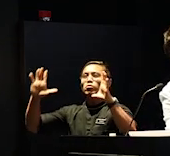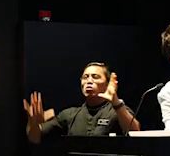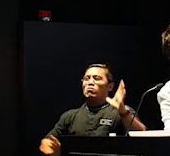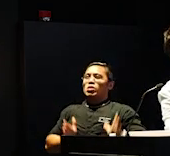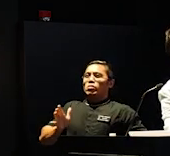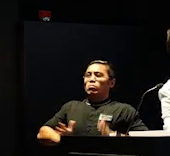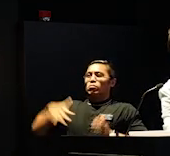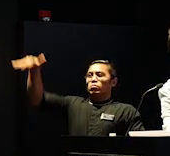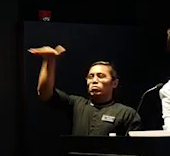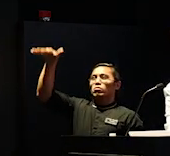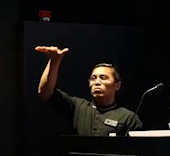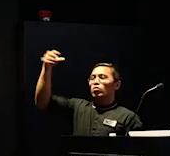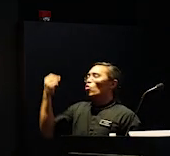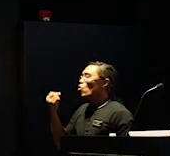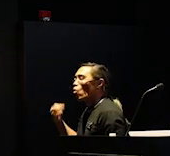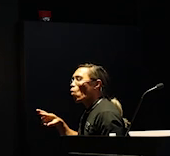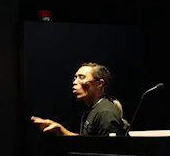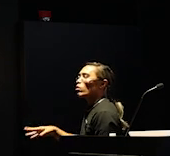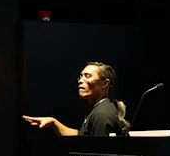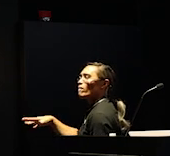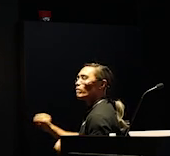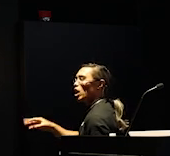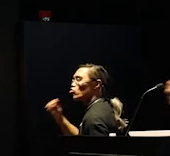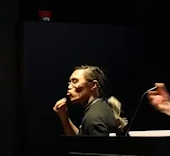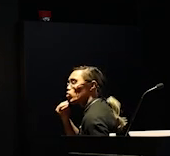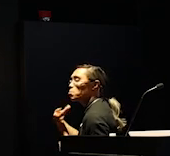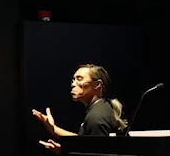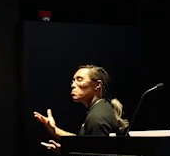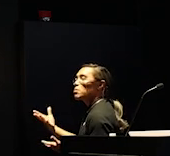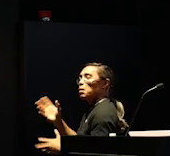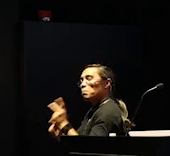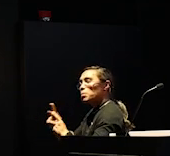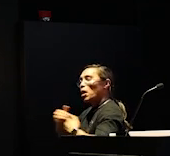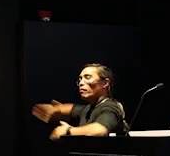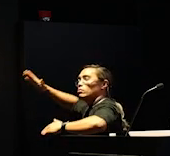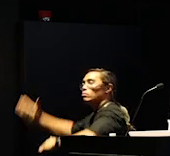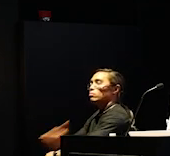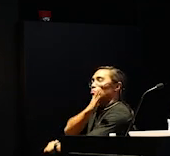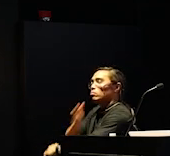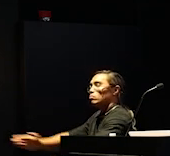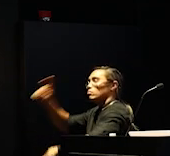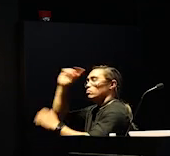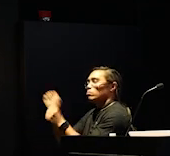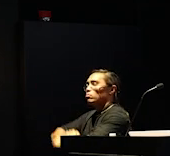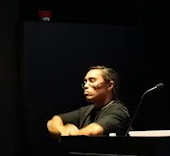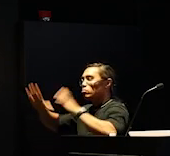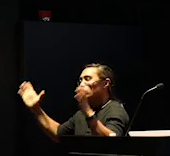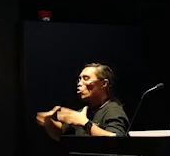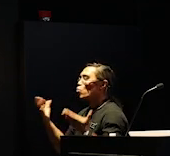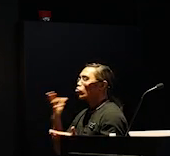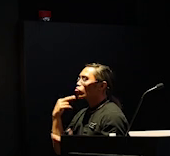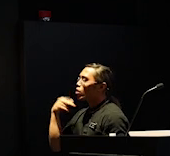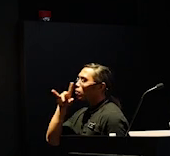was a restaurant made through a design lens. I have 2 partners, Mike and Dan. Dan's a chef. Mike was a mentor to me and a really